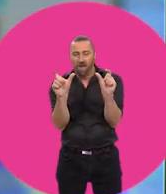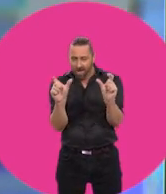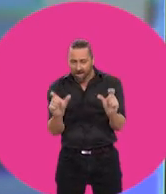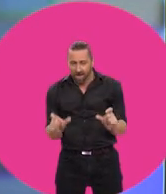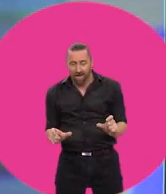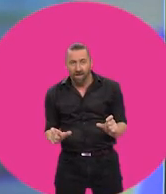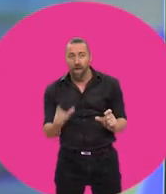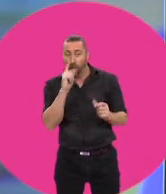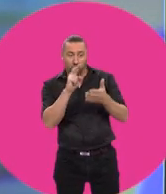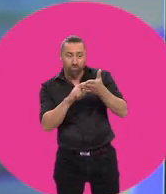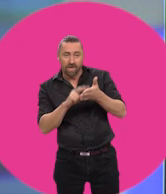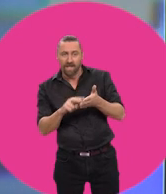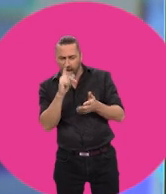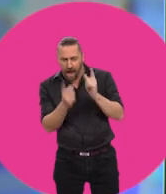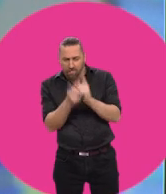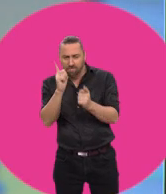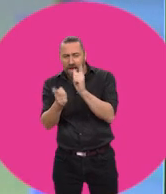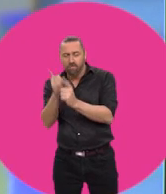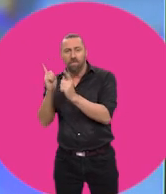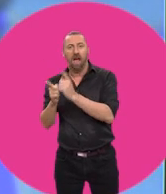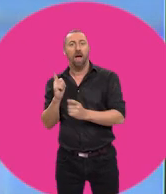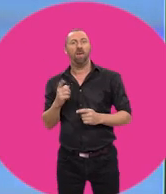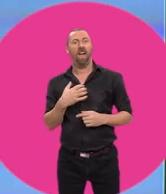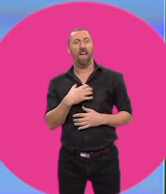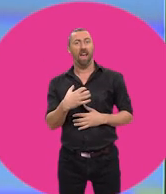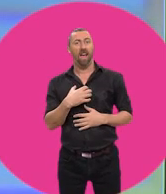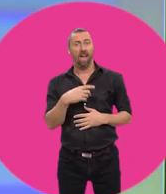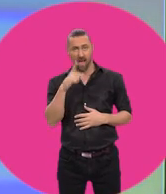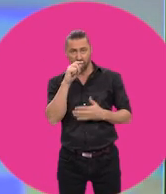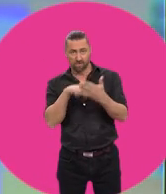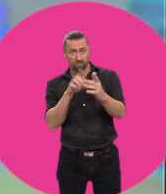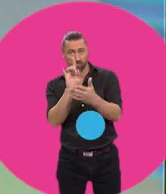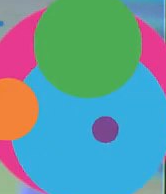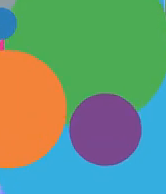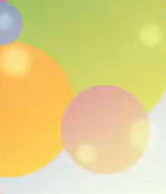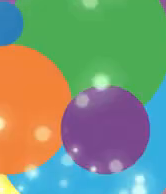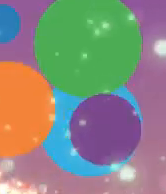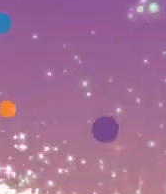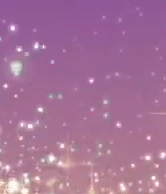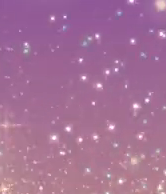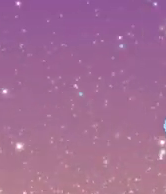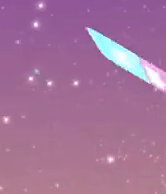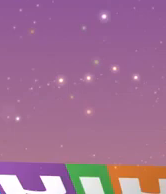we're reading. Maybe you could look out for some more word families in the books that you read.